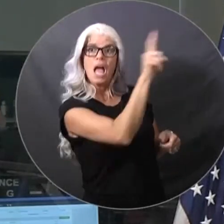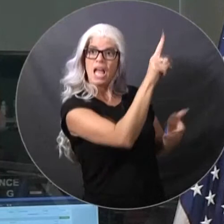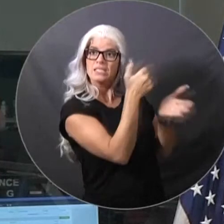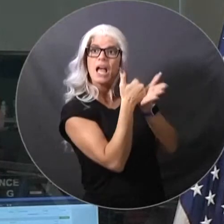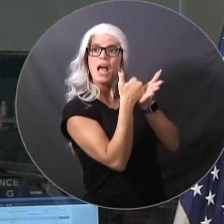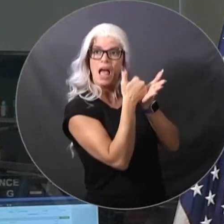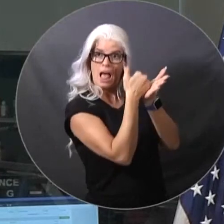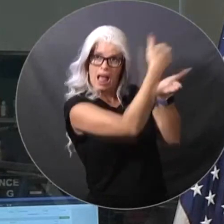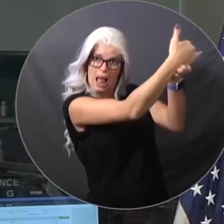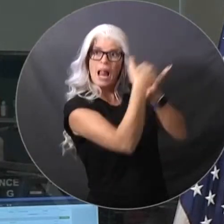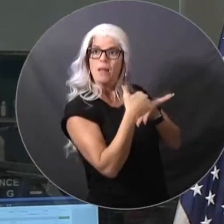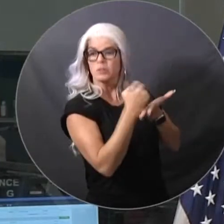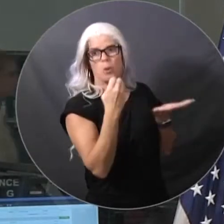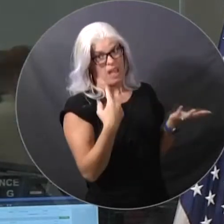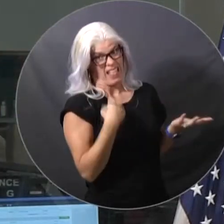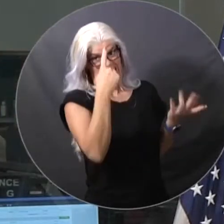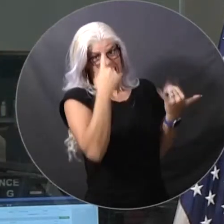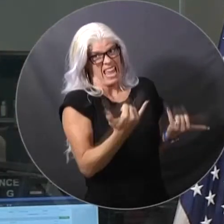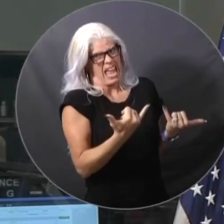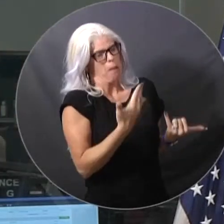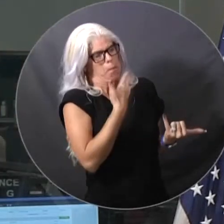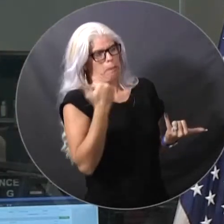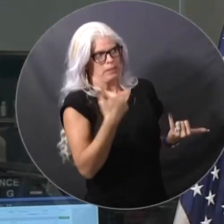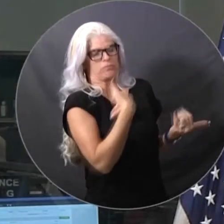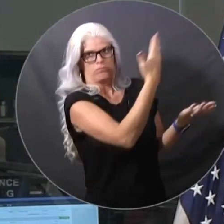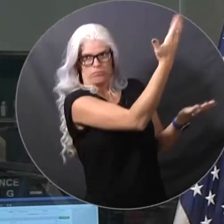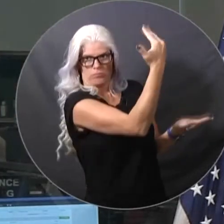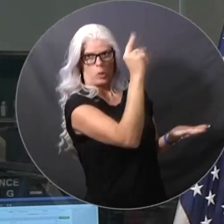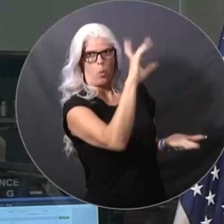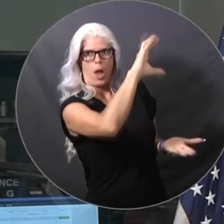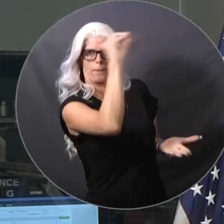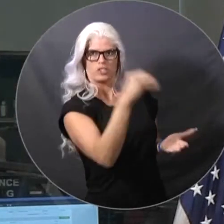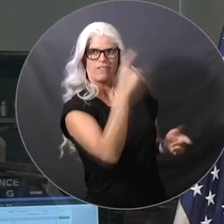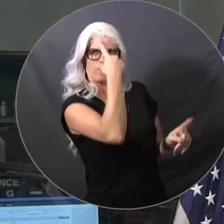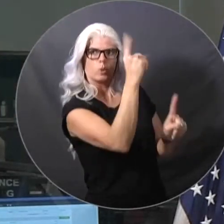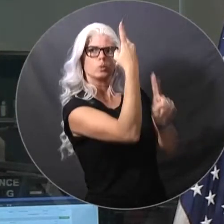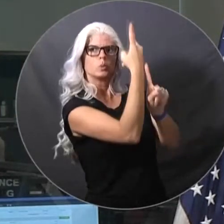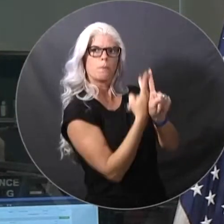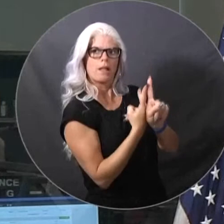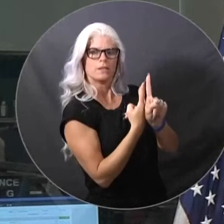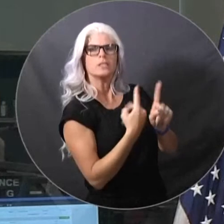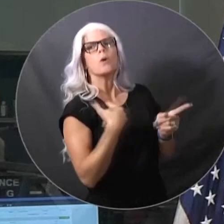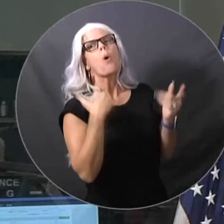can get at this juncture, given what we're dealing with, and so hopefully we'll get a favorable response on that.